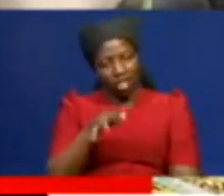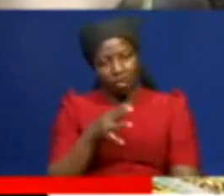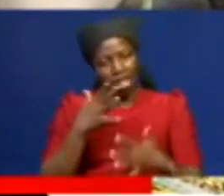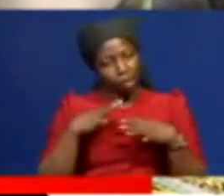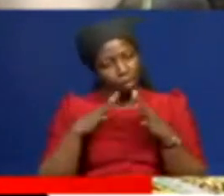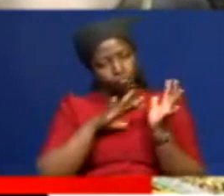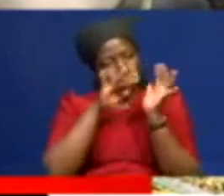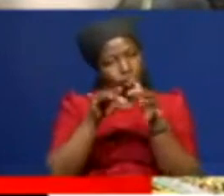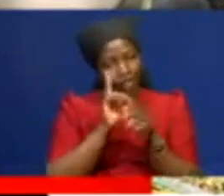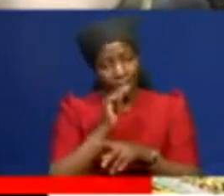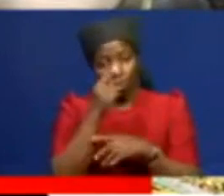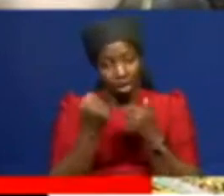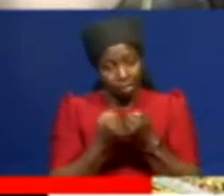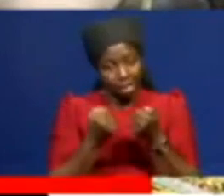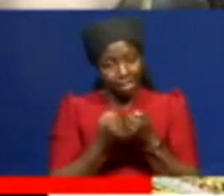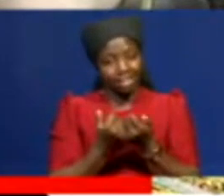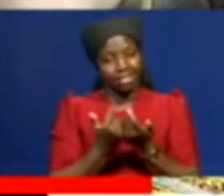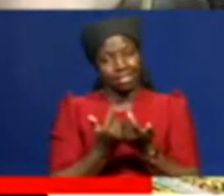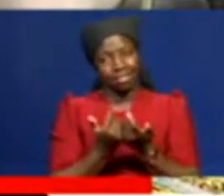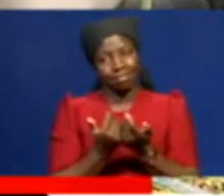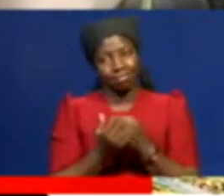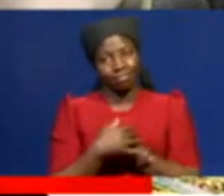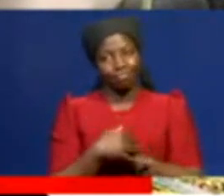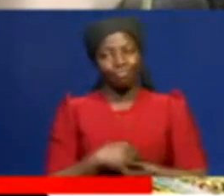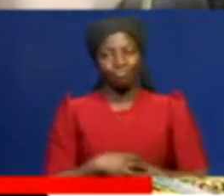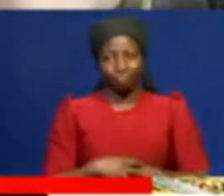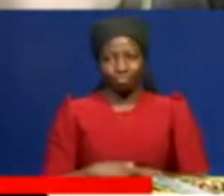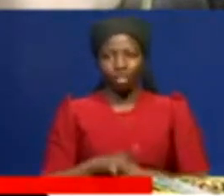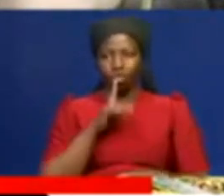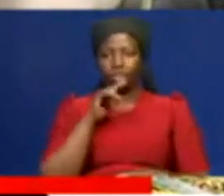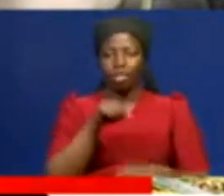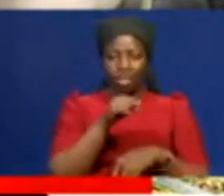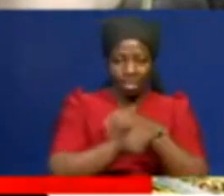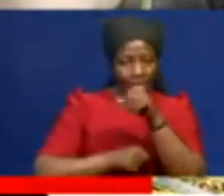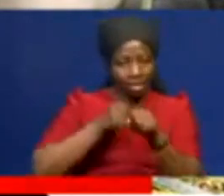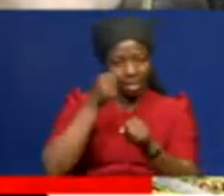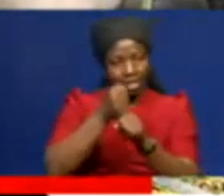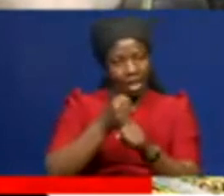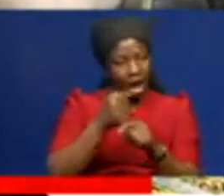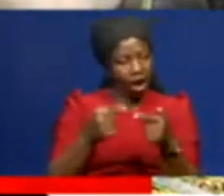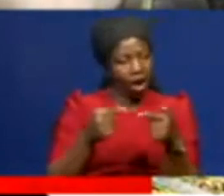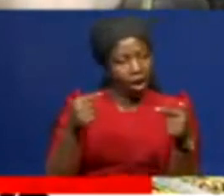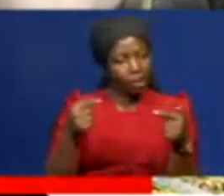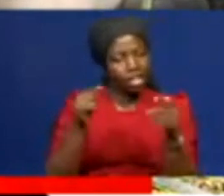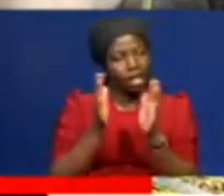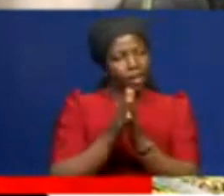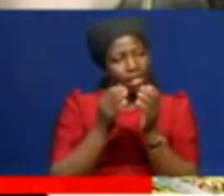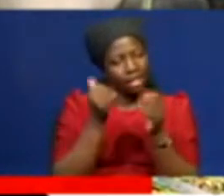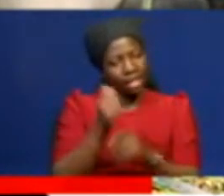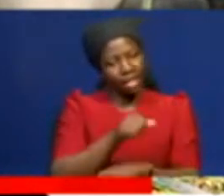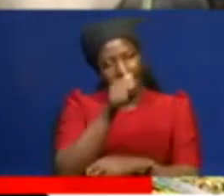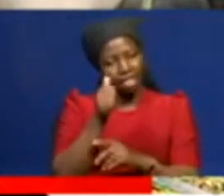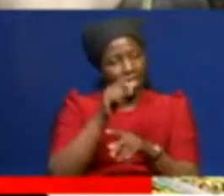that was just one match, mm-hmm, I mean two matches that we had. So this year, mm-hmm, unlike any other times, we purposing to